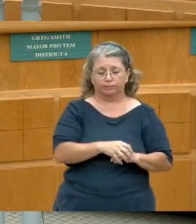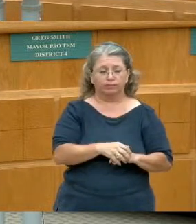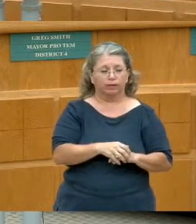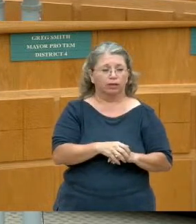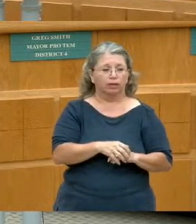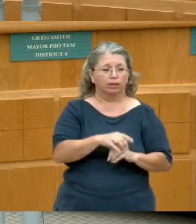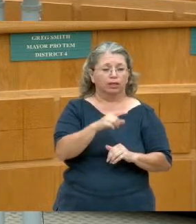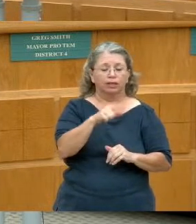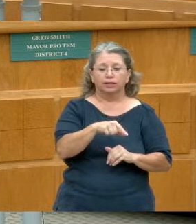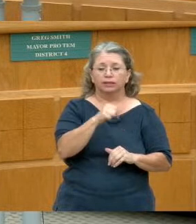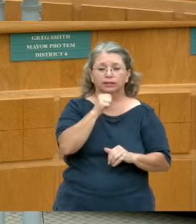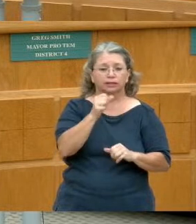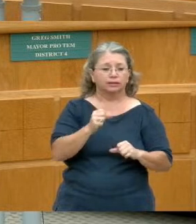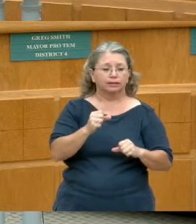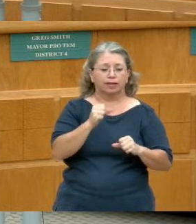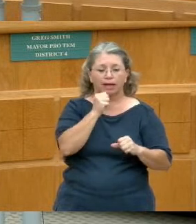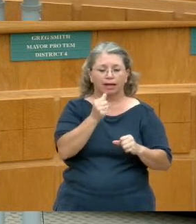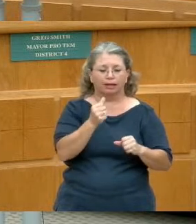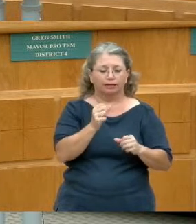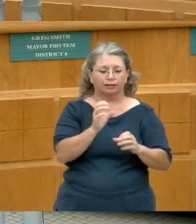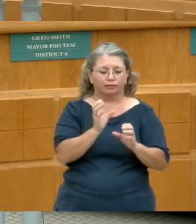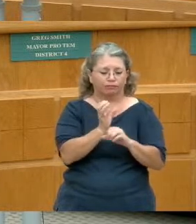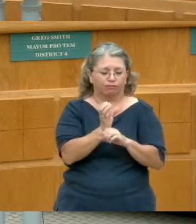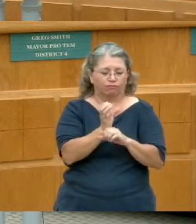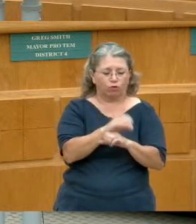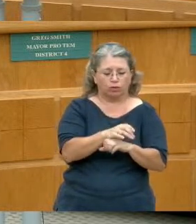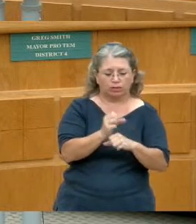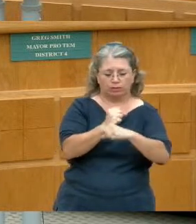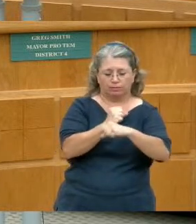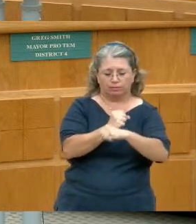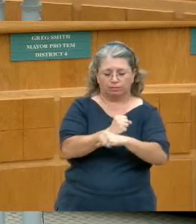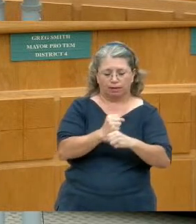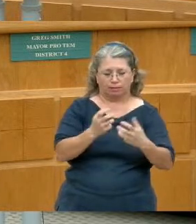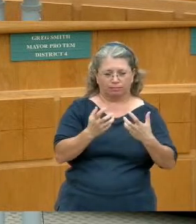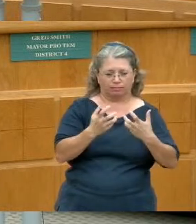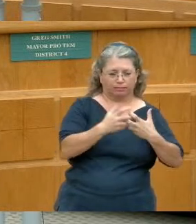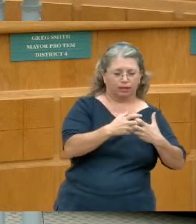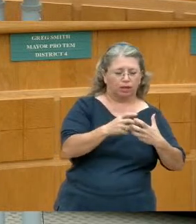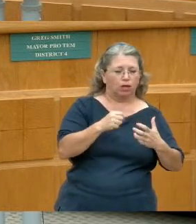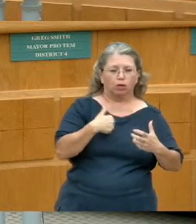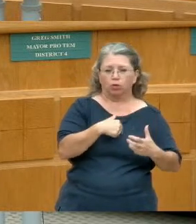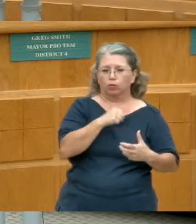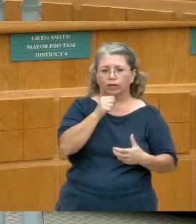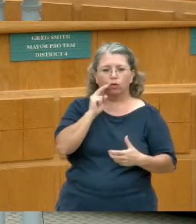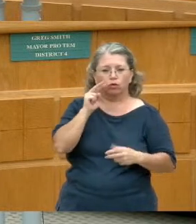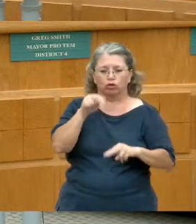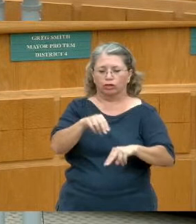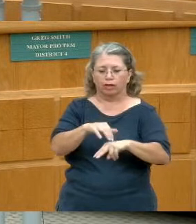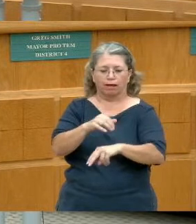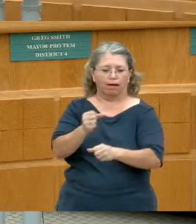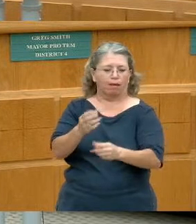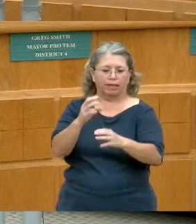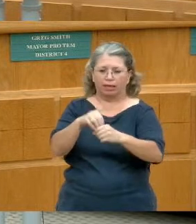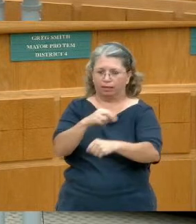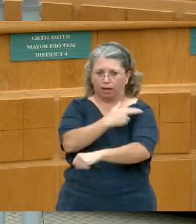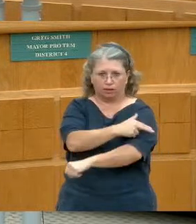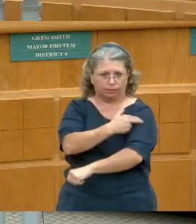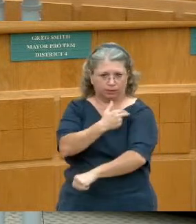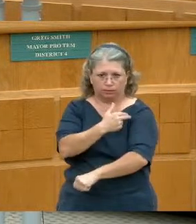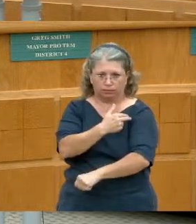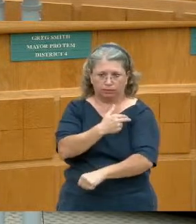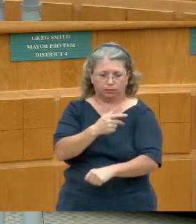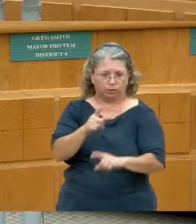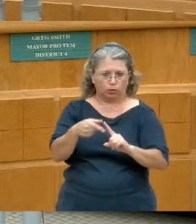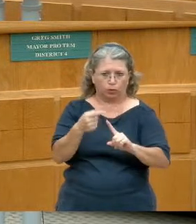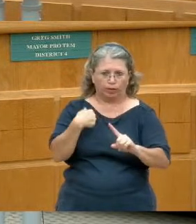not a statistical fit to the data points. We don't even look at hospitalizations when we parameterize this model and we run it. And based